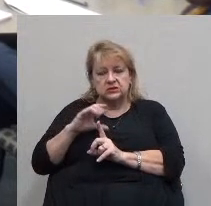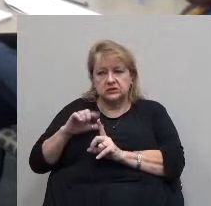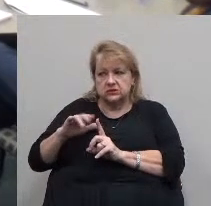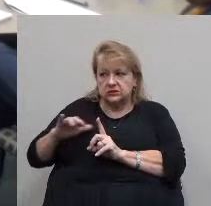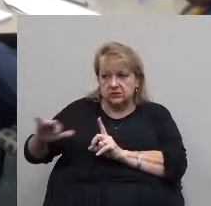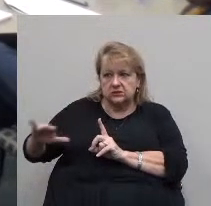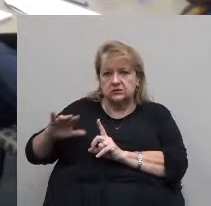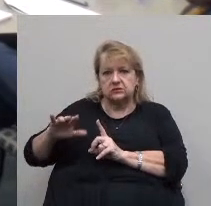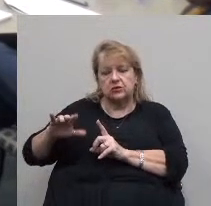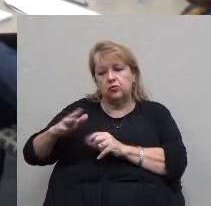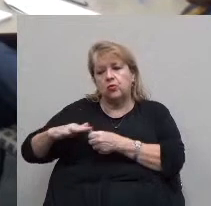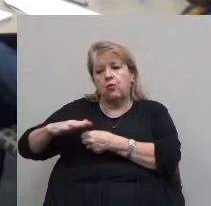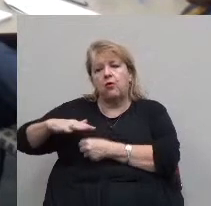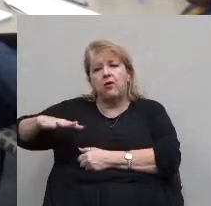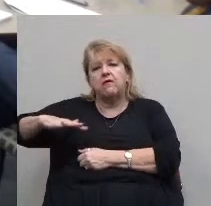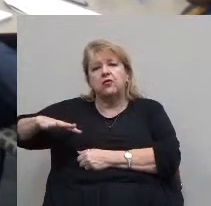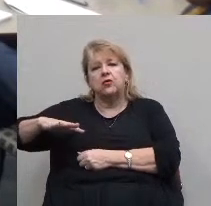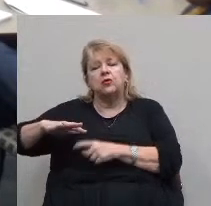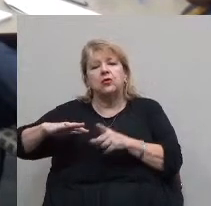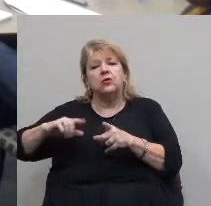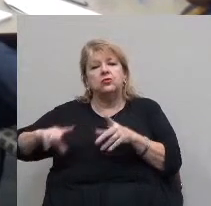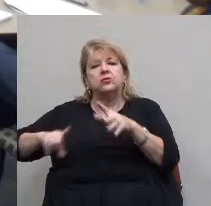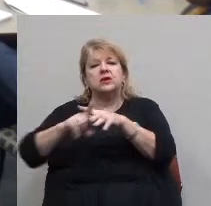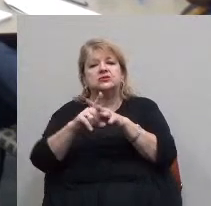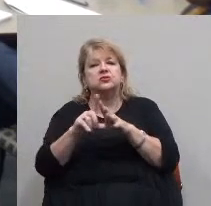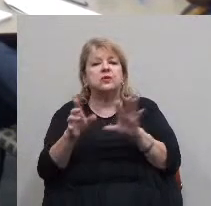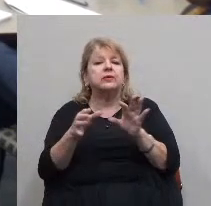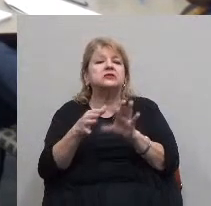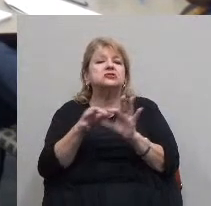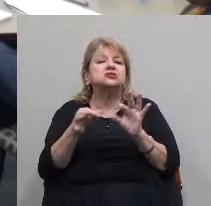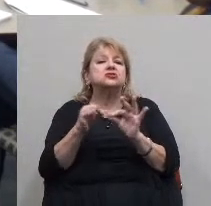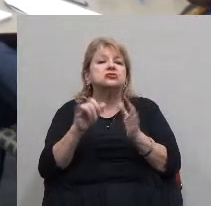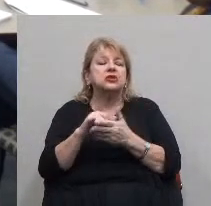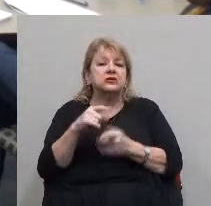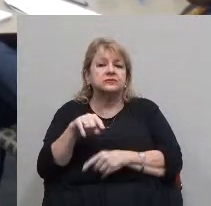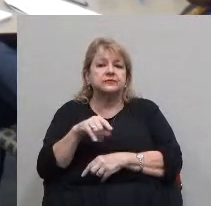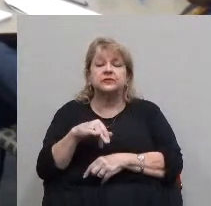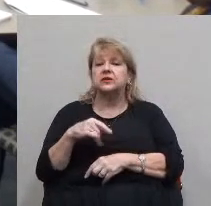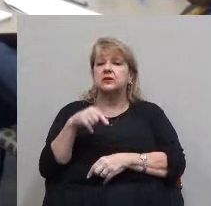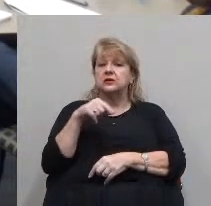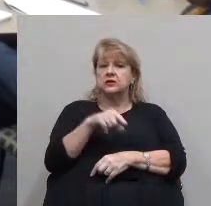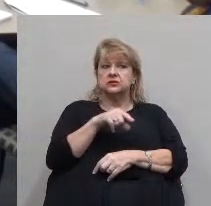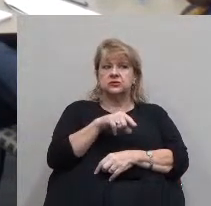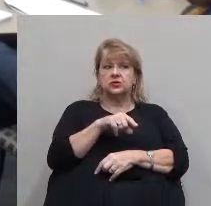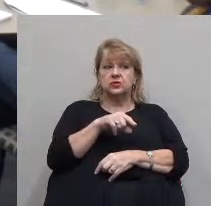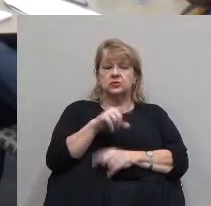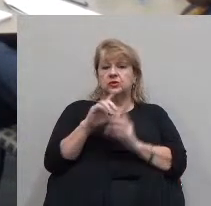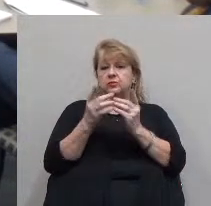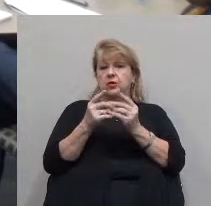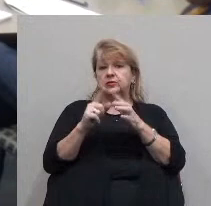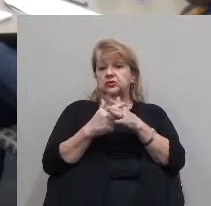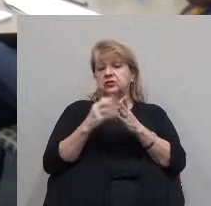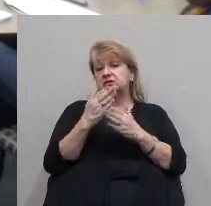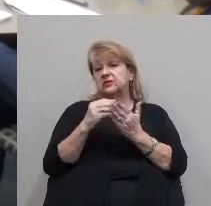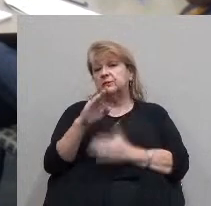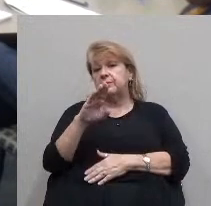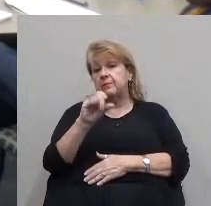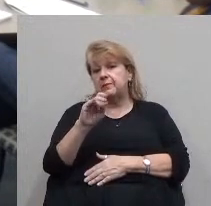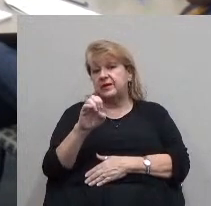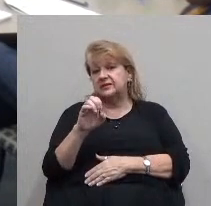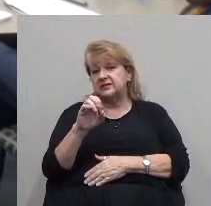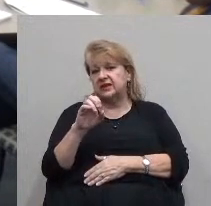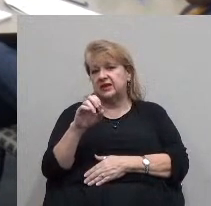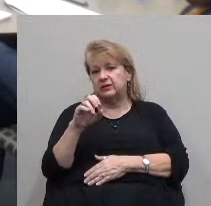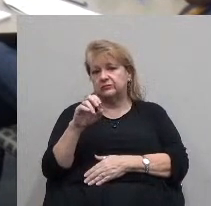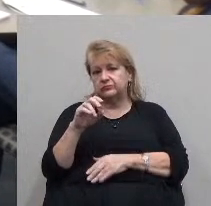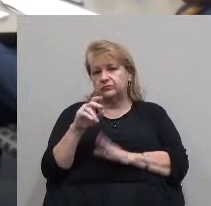falls. And so the department did start some principles, some BESE principles that will help guide us, because